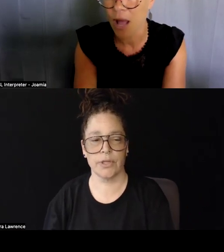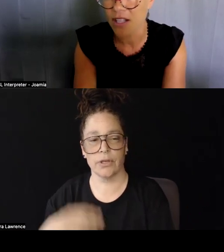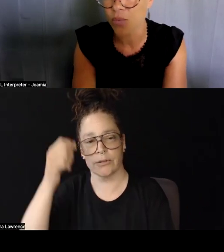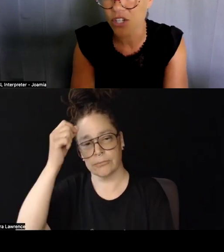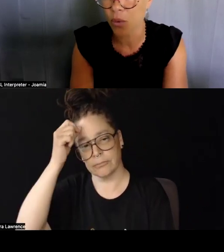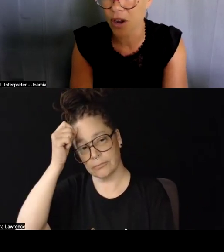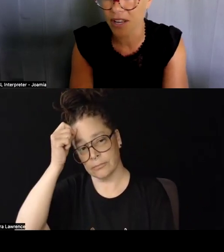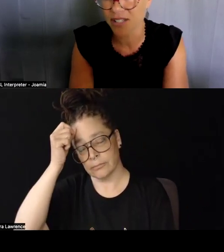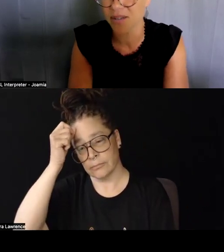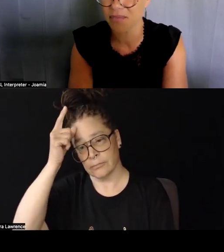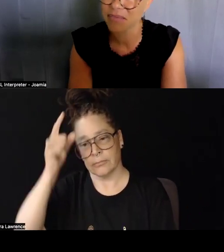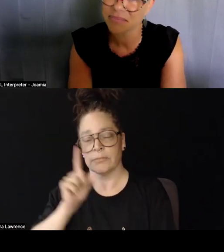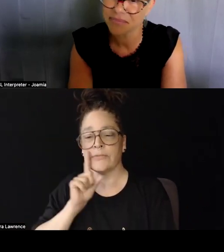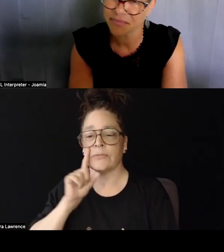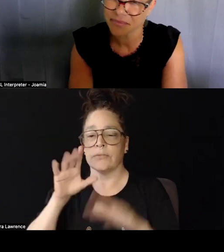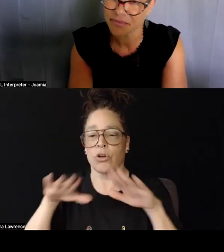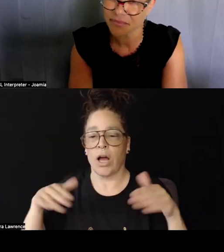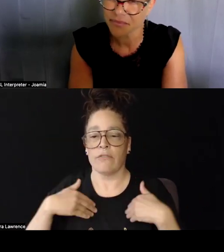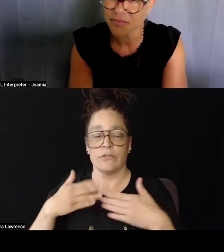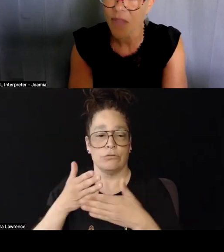as well as racial awareness.